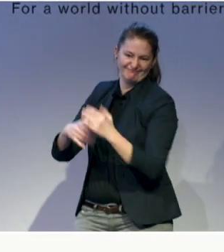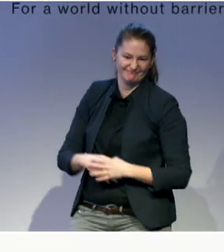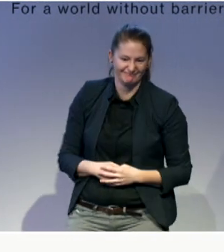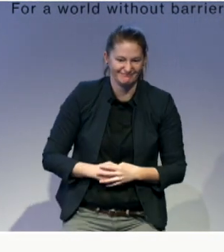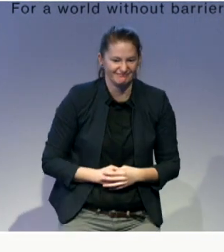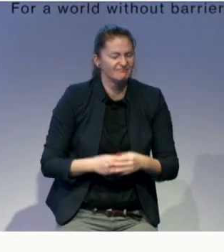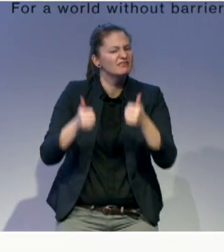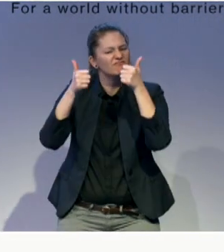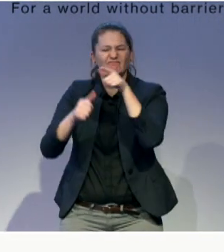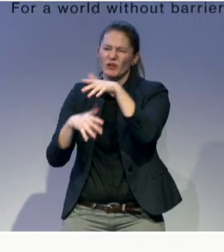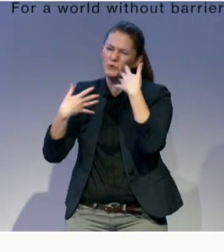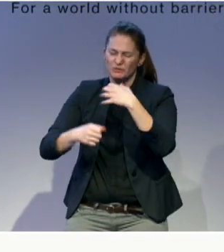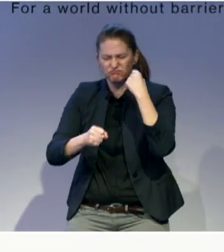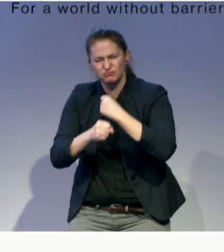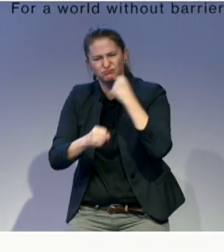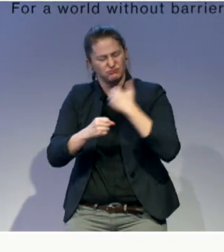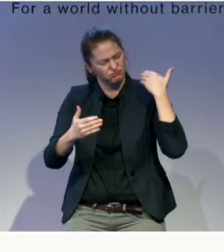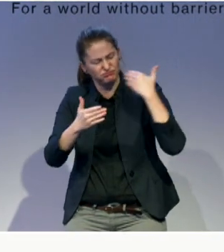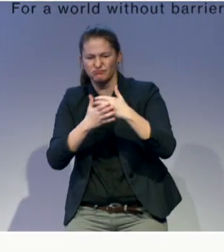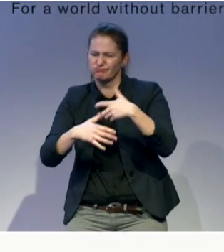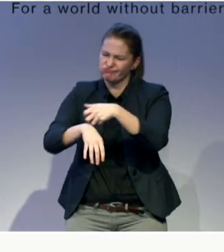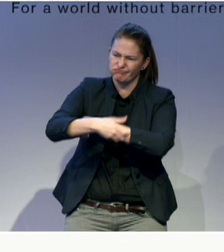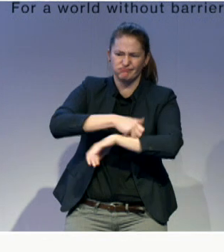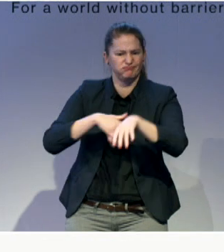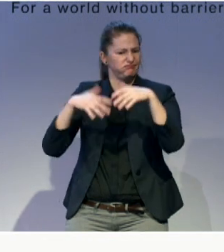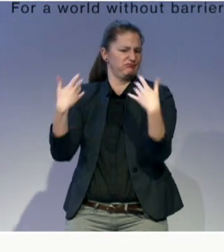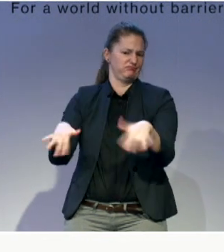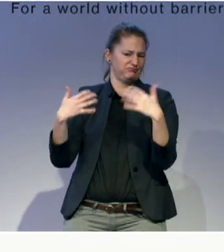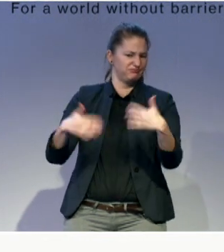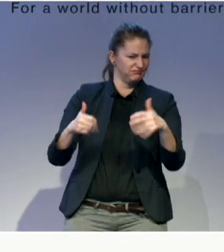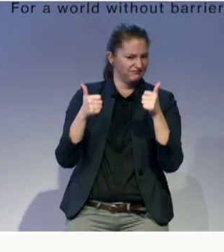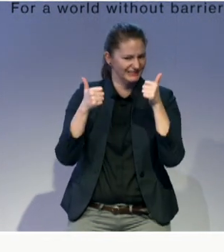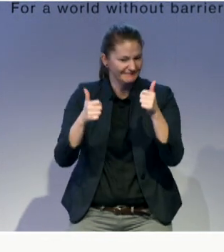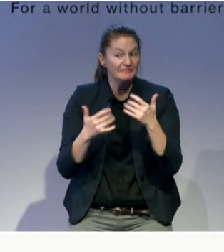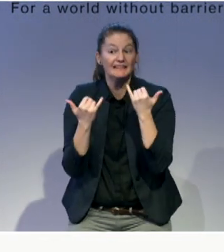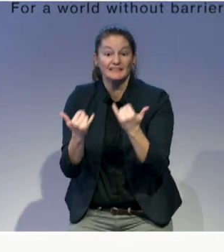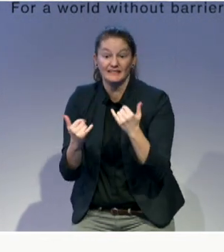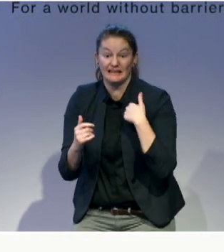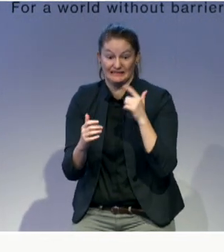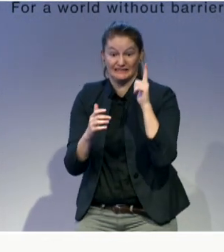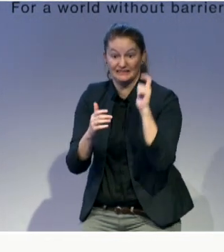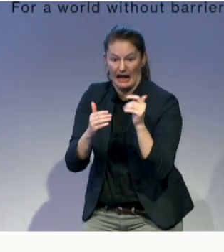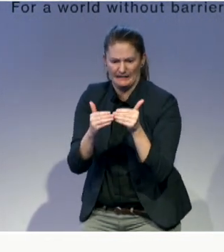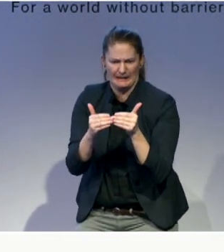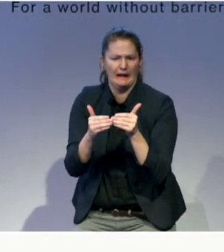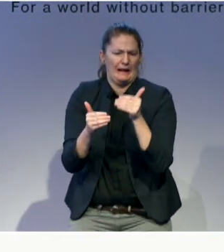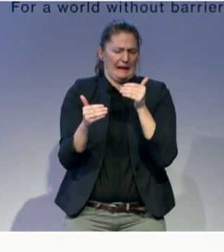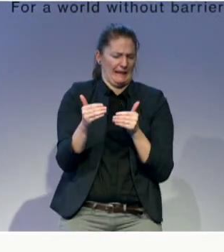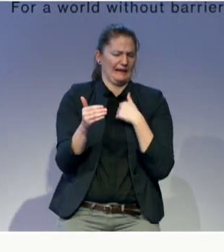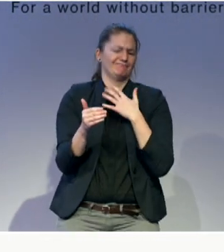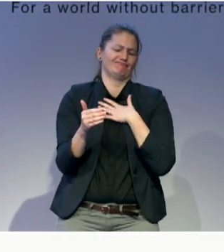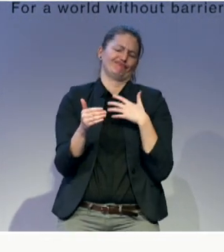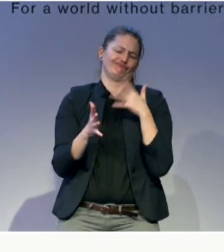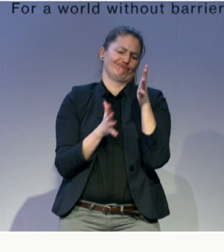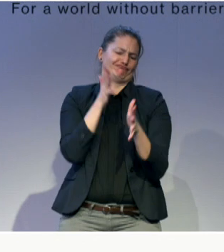But before we start, why don't I tell you a little about what you at the Zero